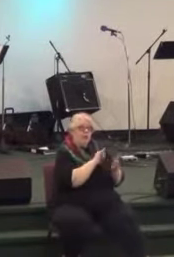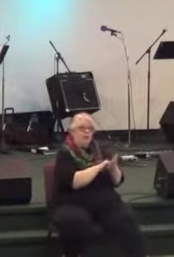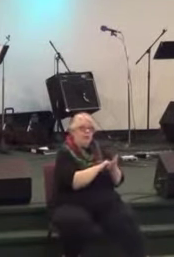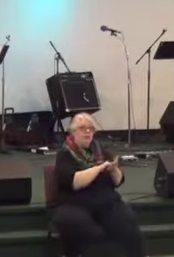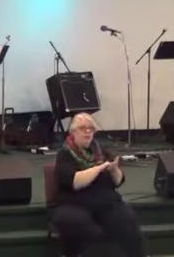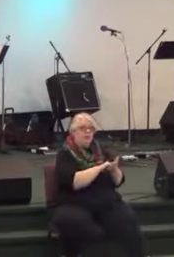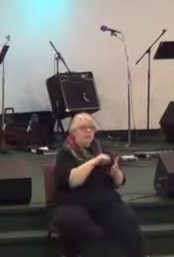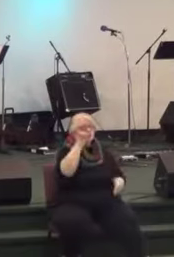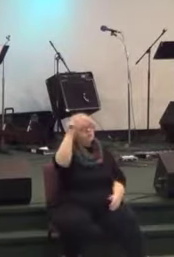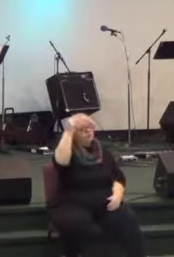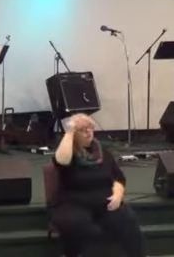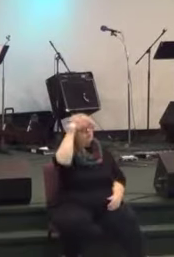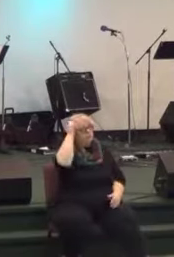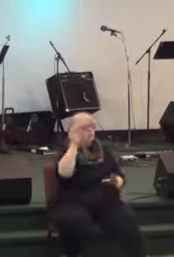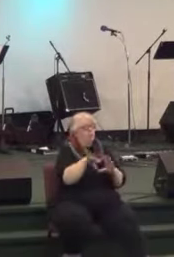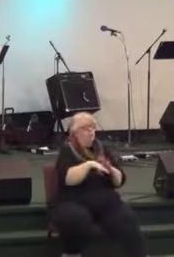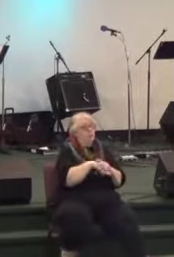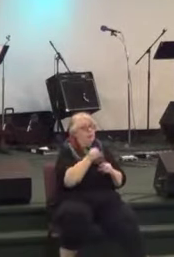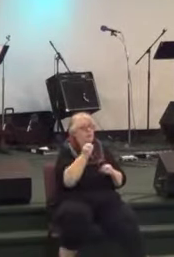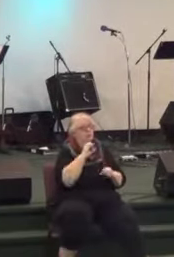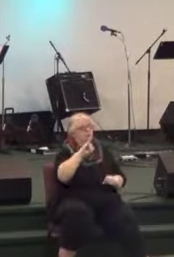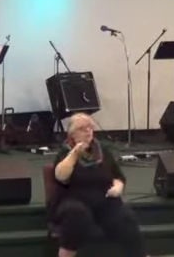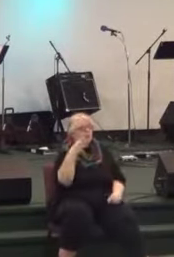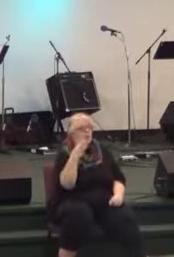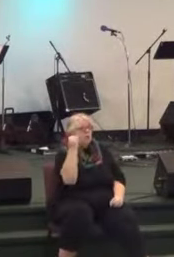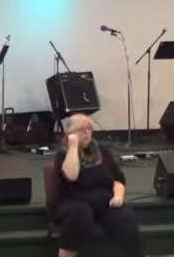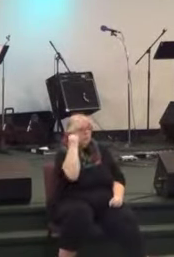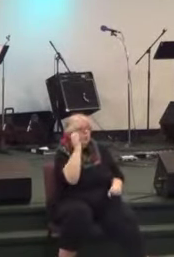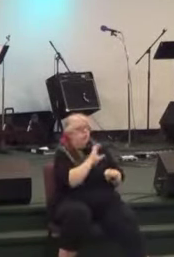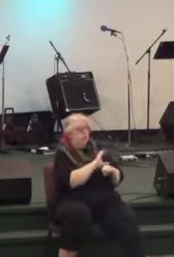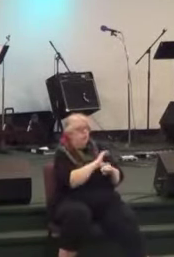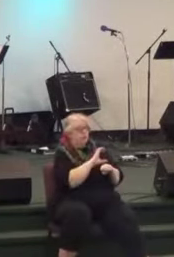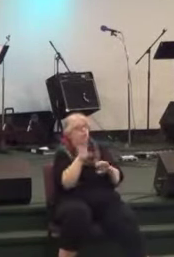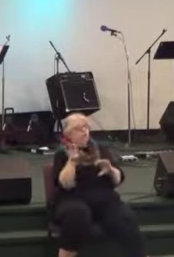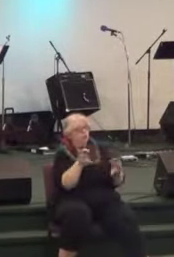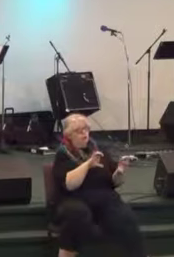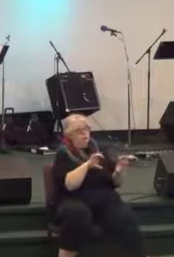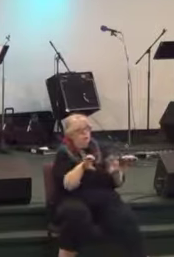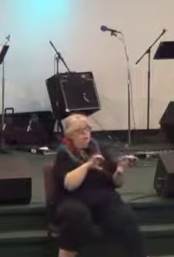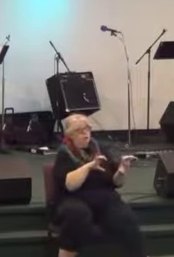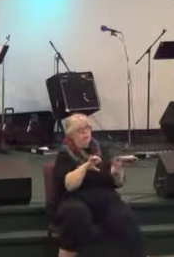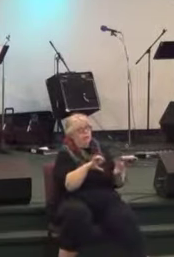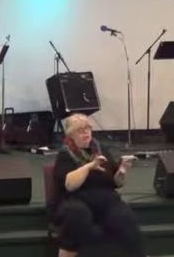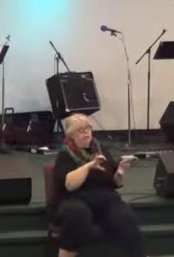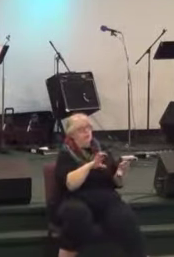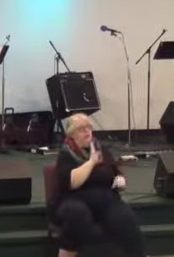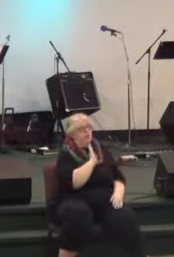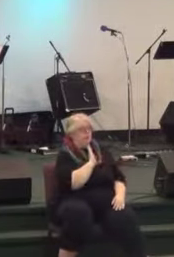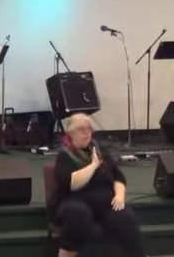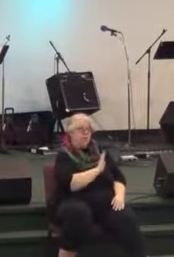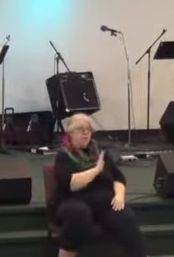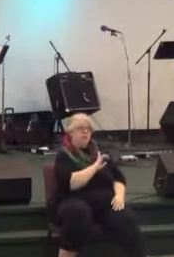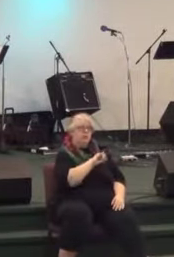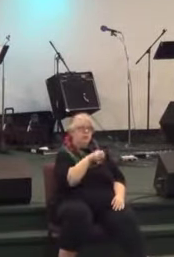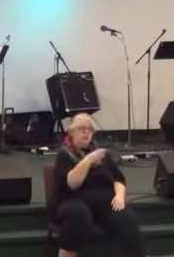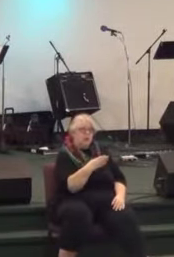of a job if the church was doing its job. And that's to take care of the poor, to clothe the naked,